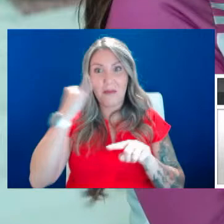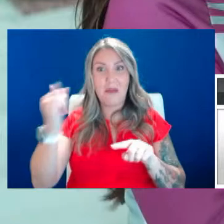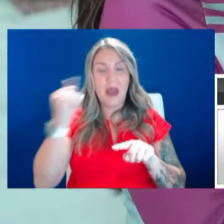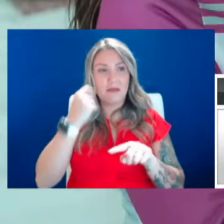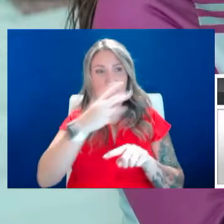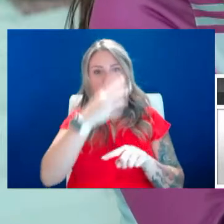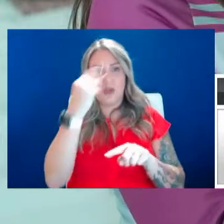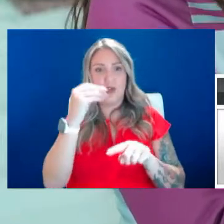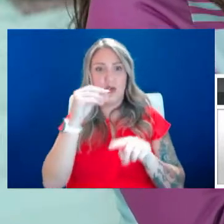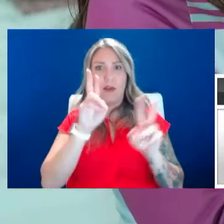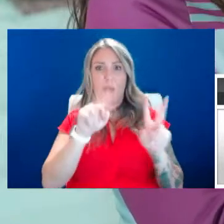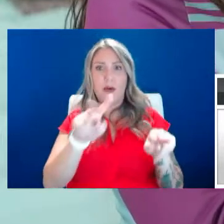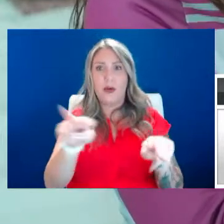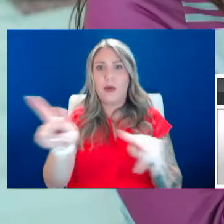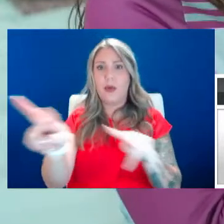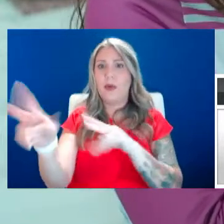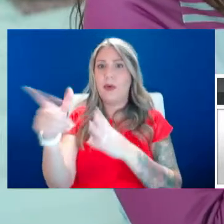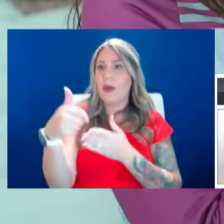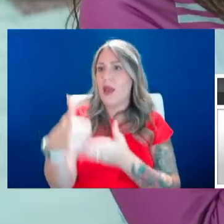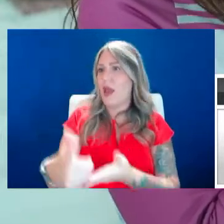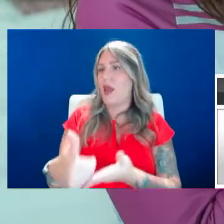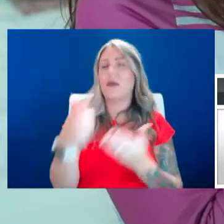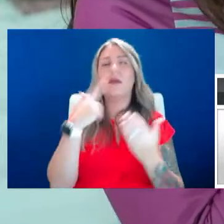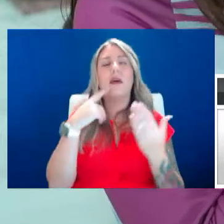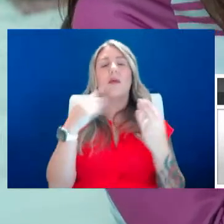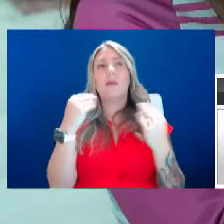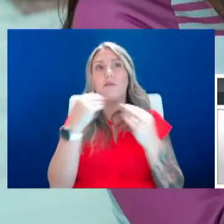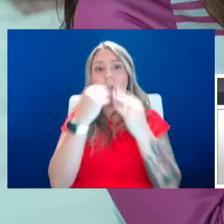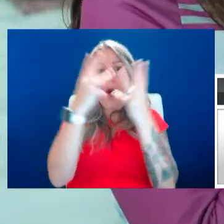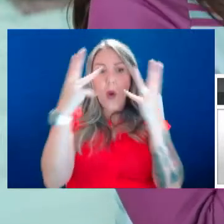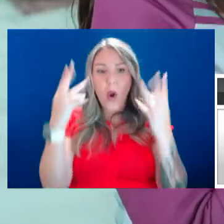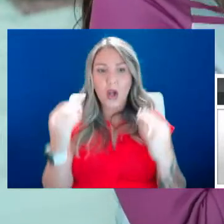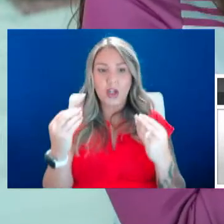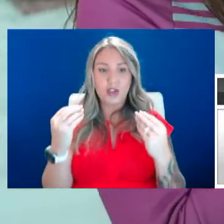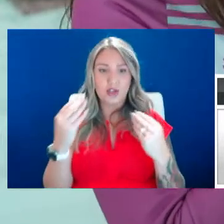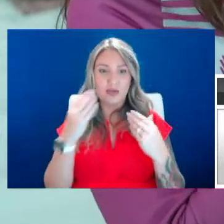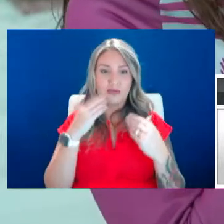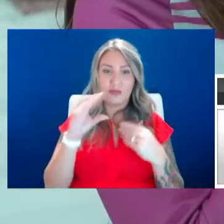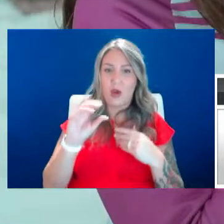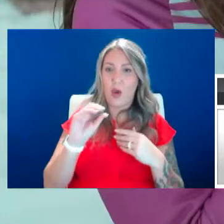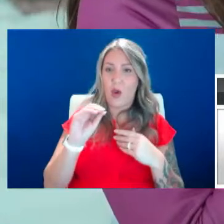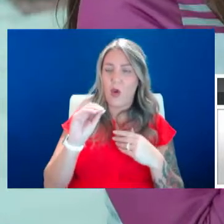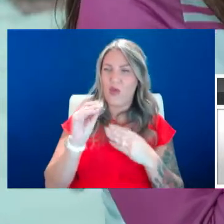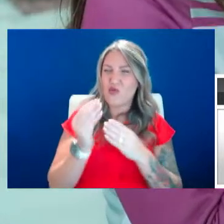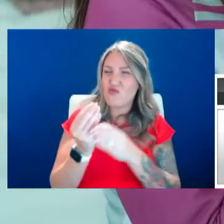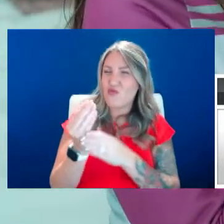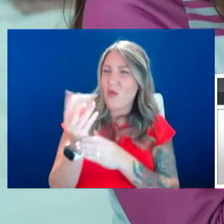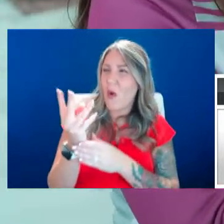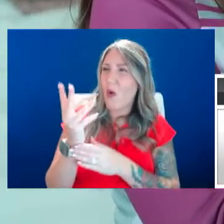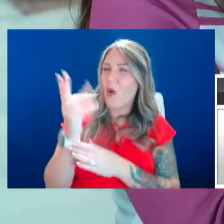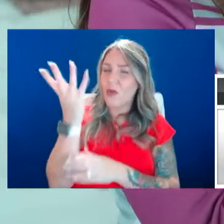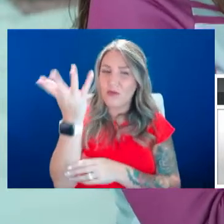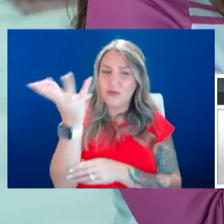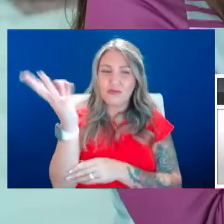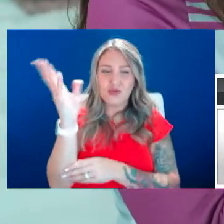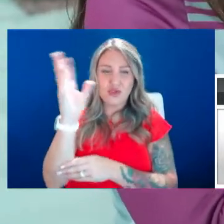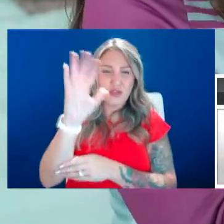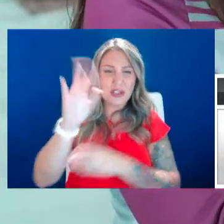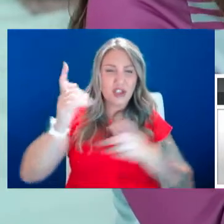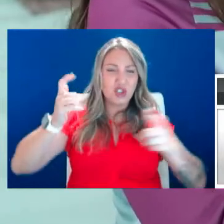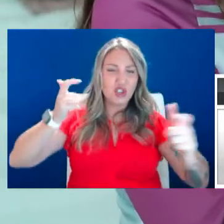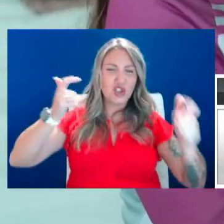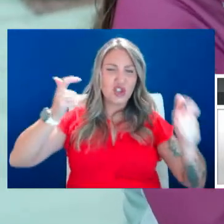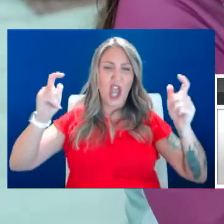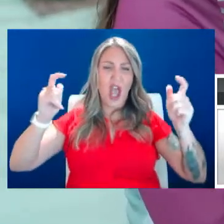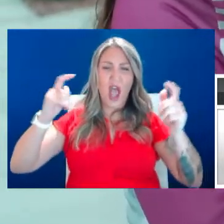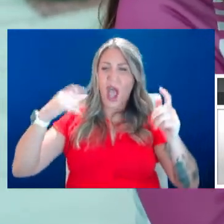to help you on your way through. It was gorgeous. The old growth on the trees and just big, huge trees of Oregon.